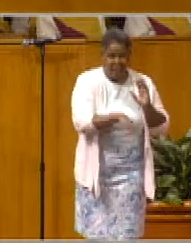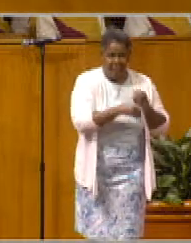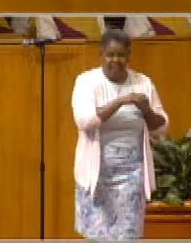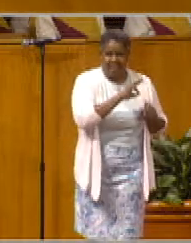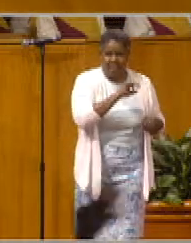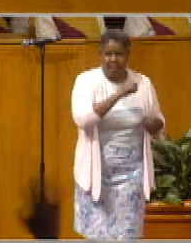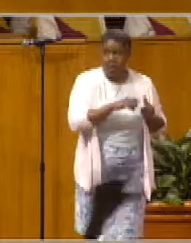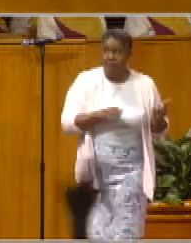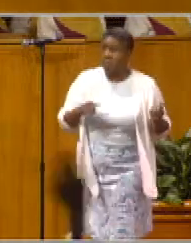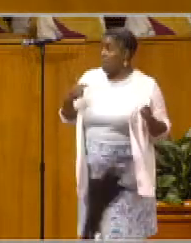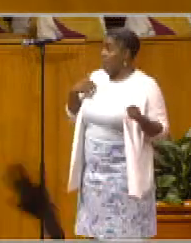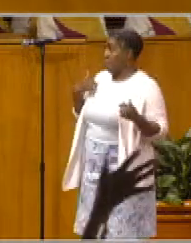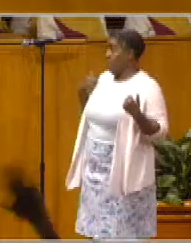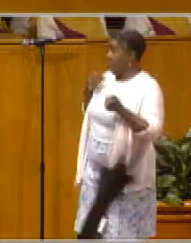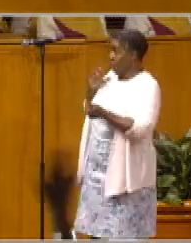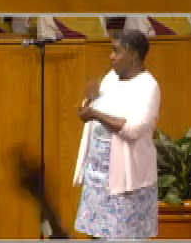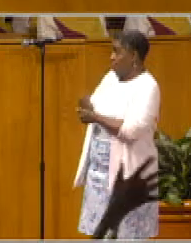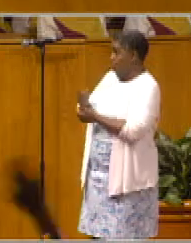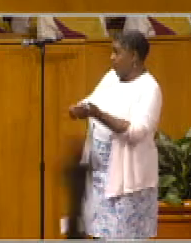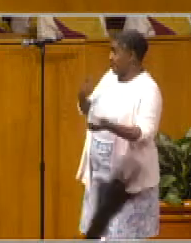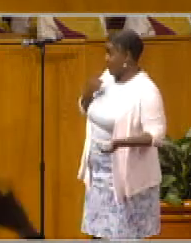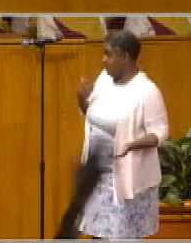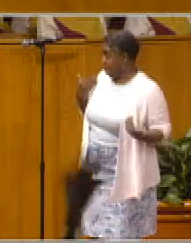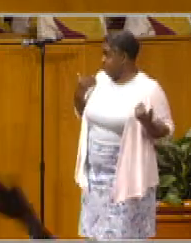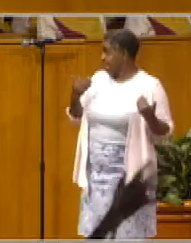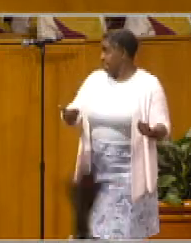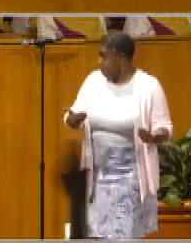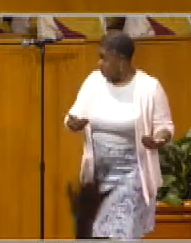I do what I'm told.